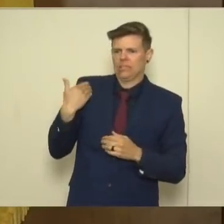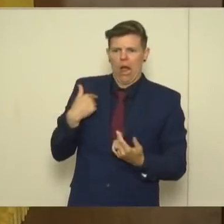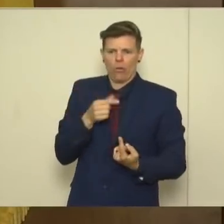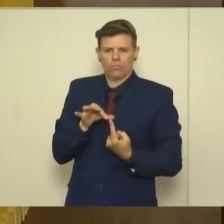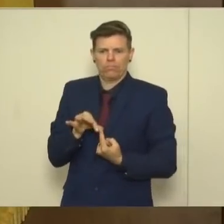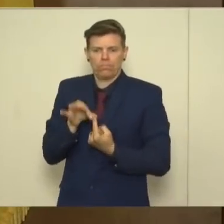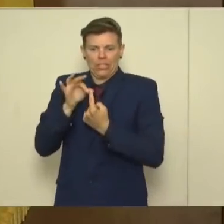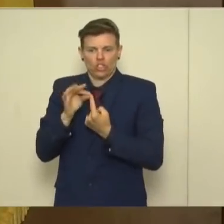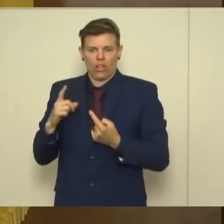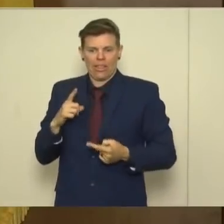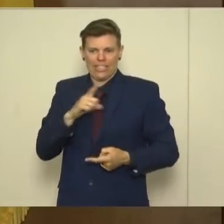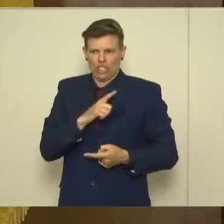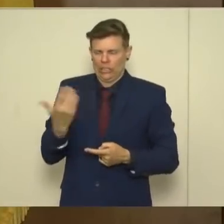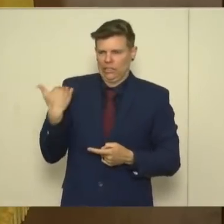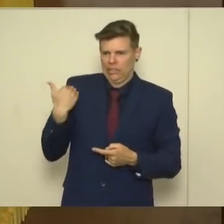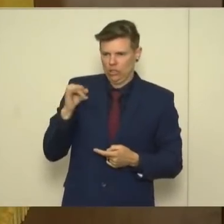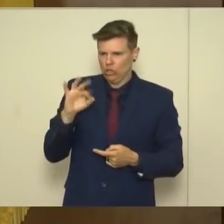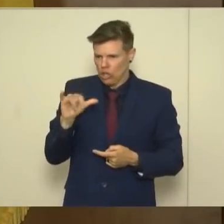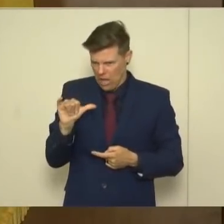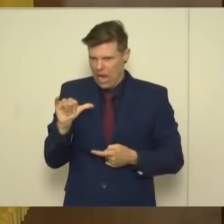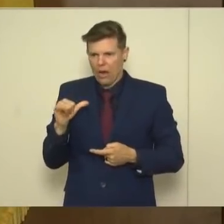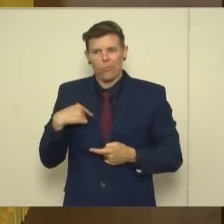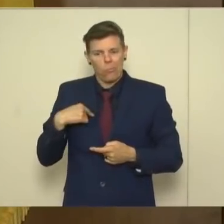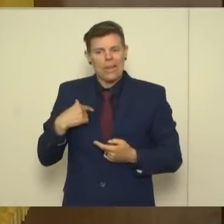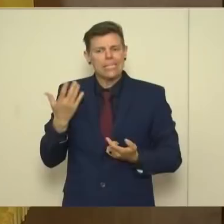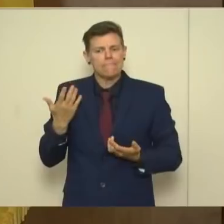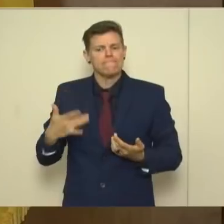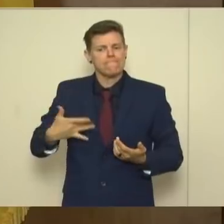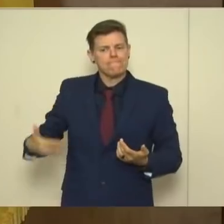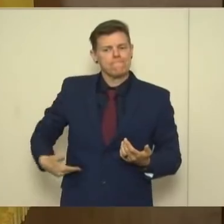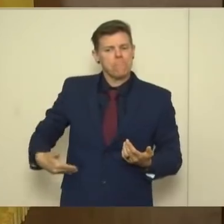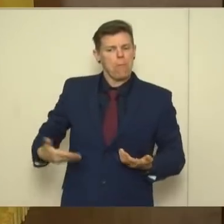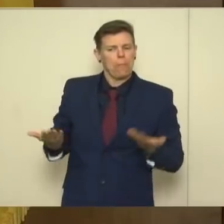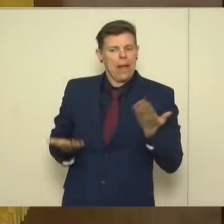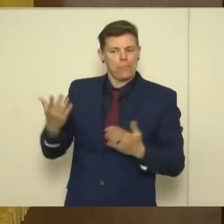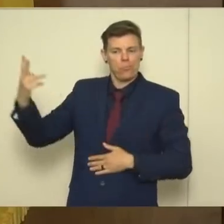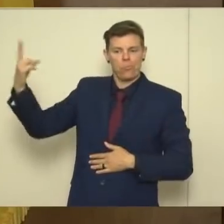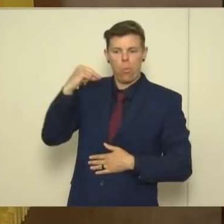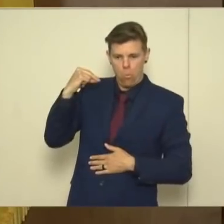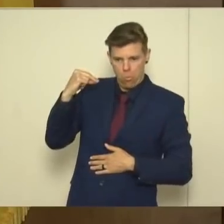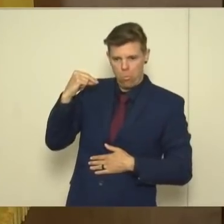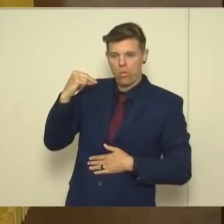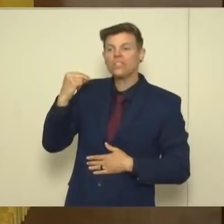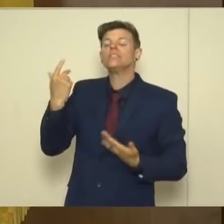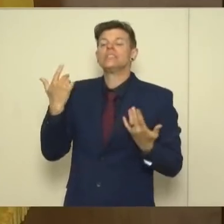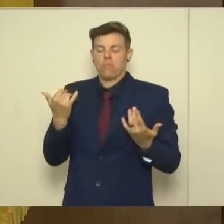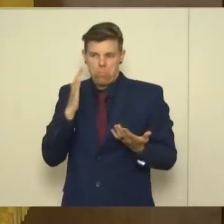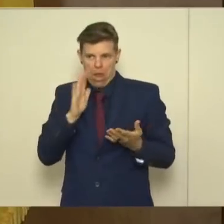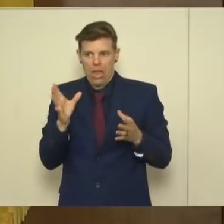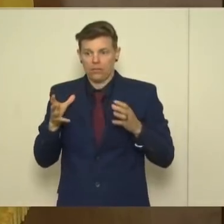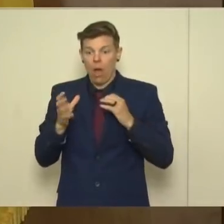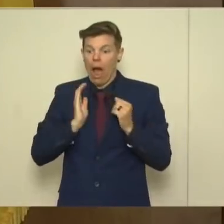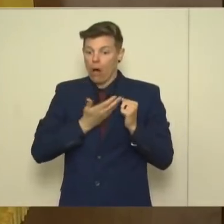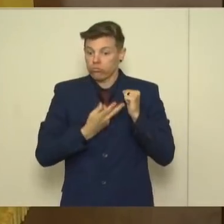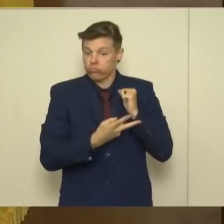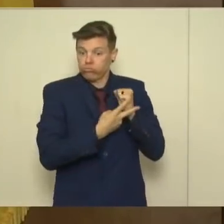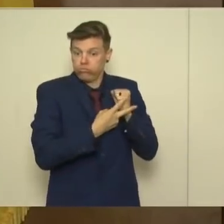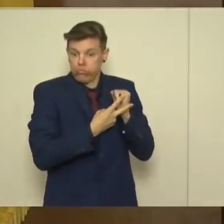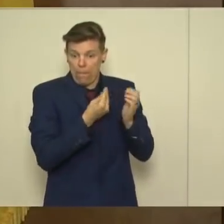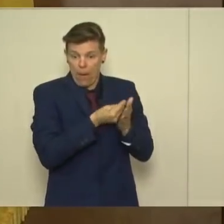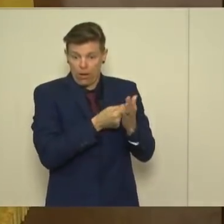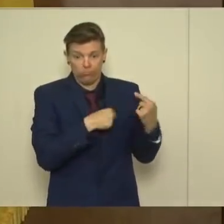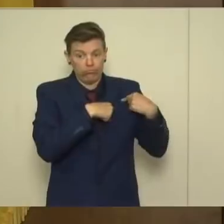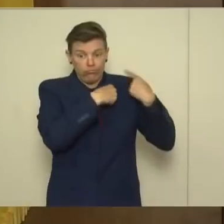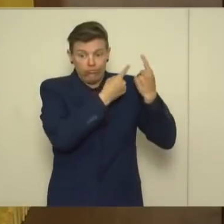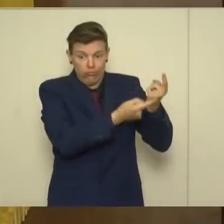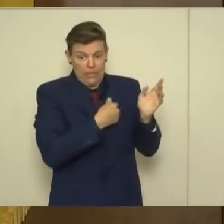in that possibility, as you are aware, we held our reserves right at a certain level, certainly not as high as we'd like it to